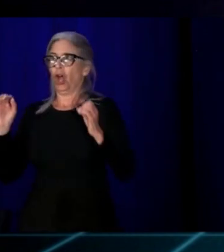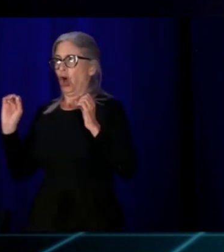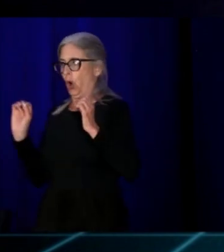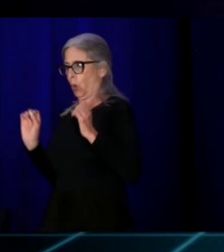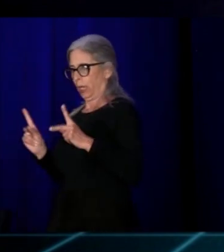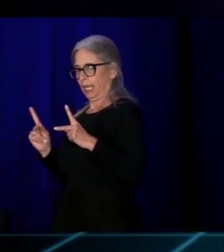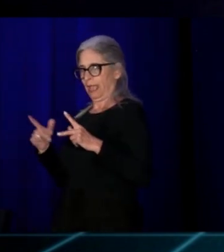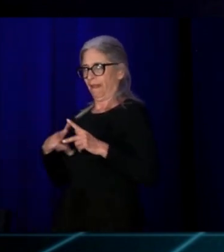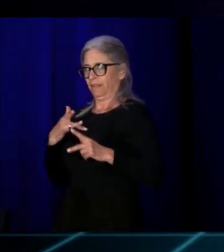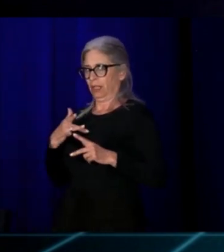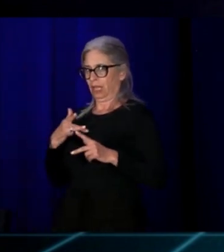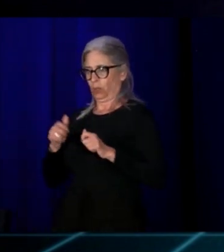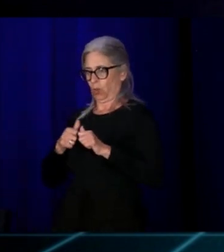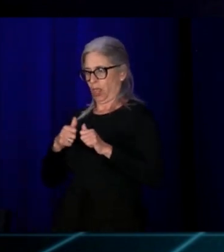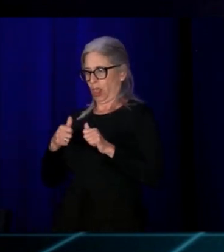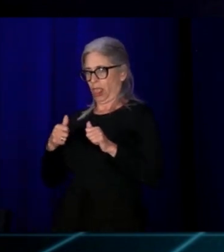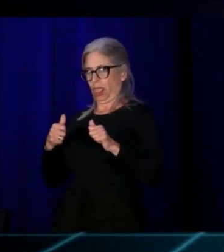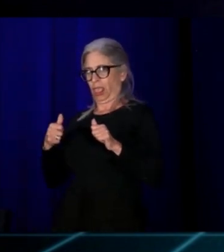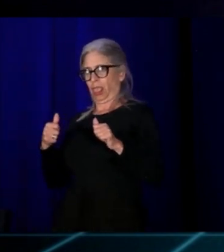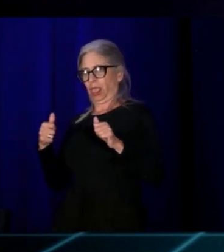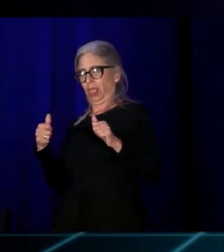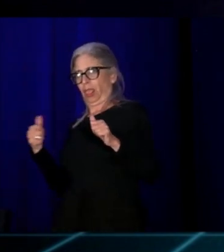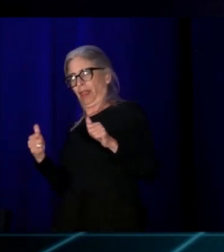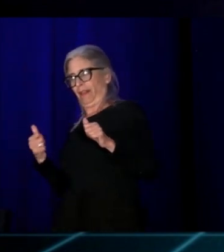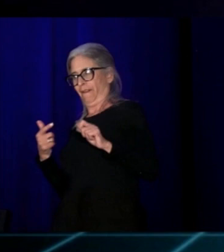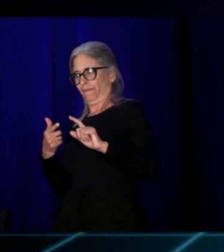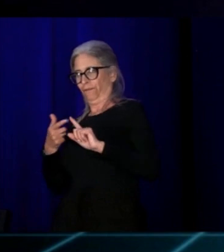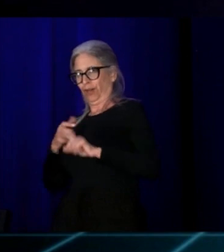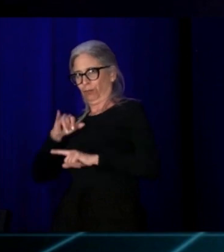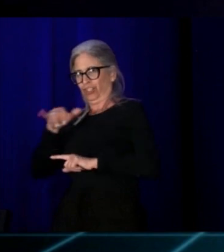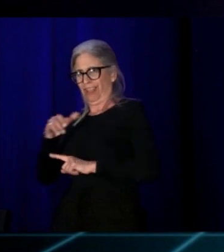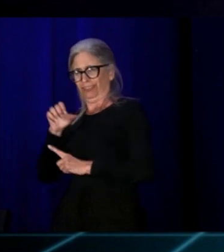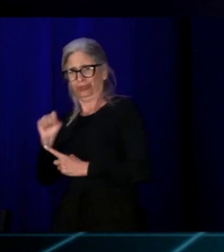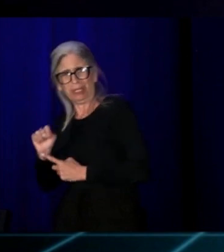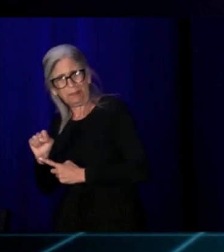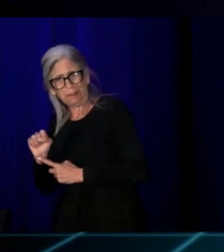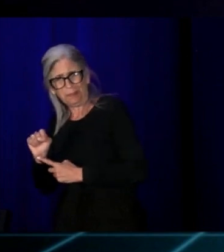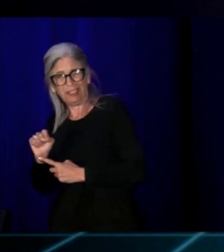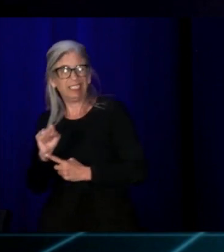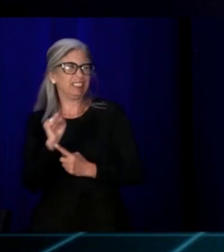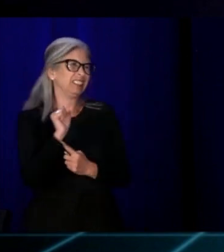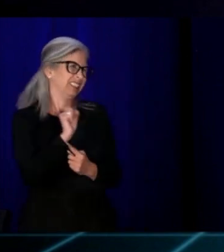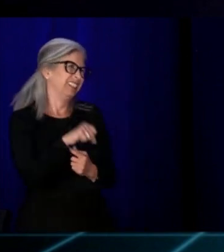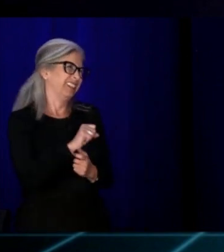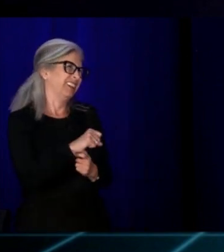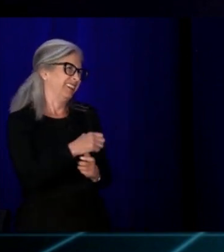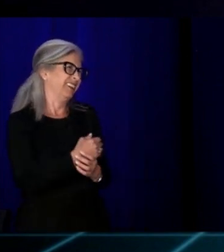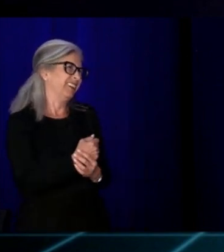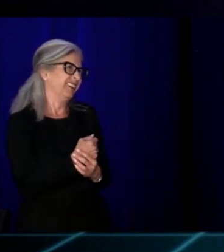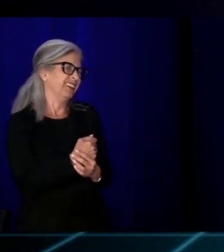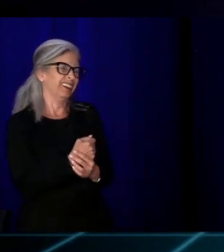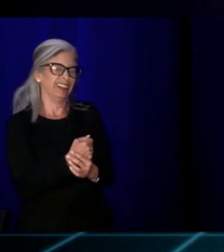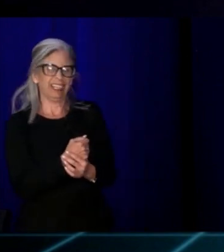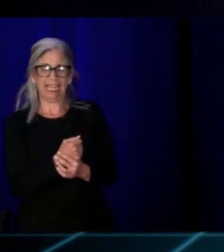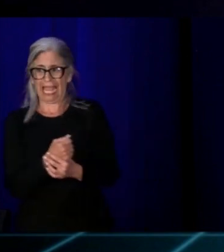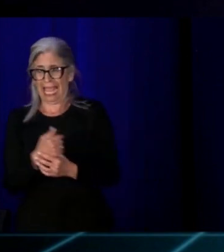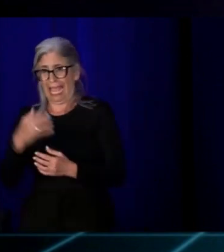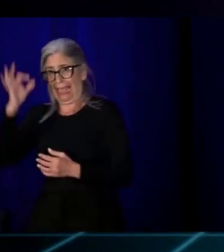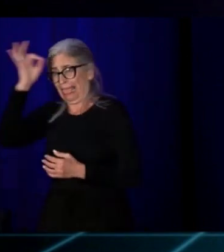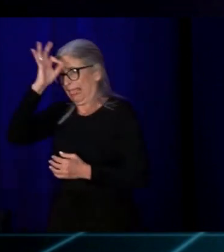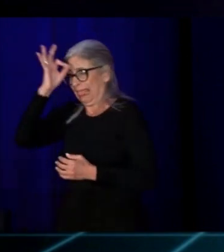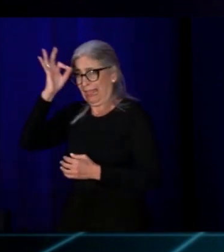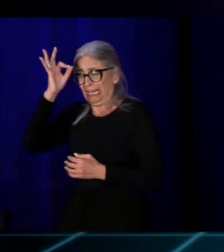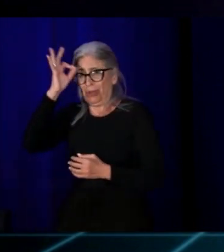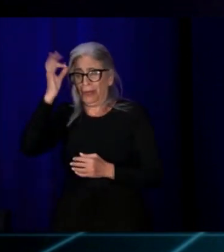like we're moving further and further away than just JavaScript. Yeah. And yeah, I have no idea where